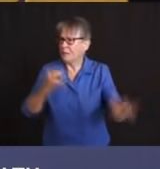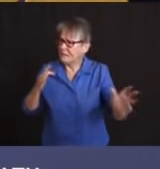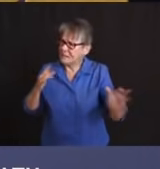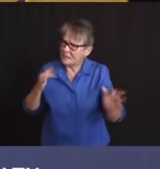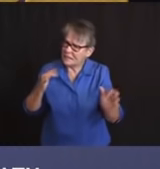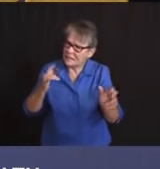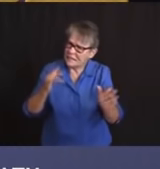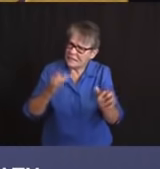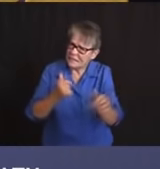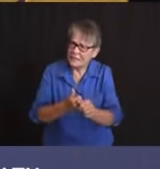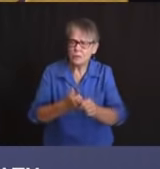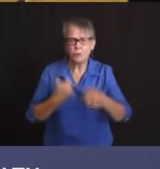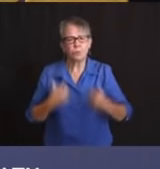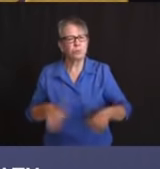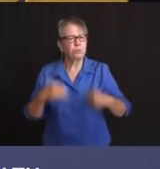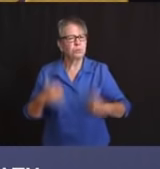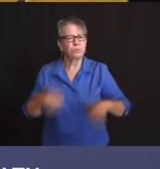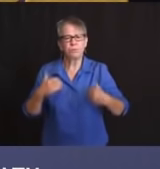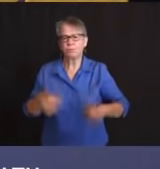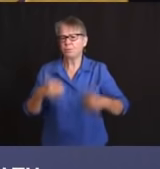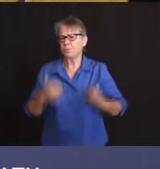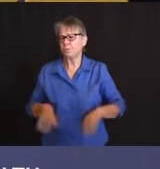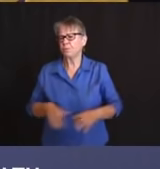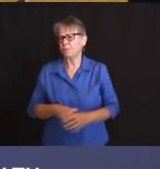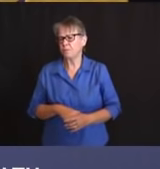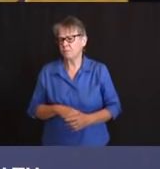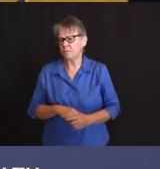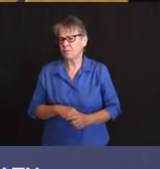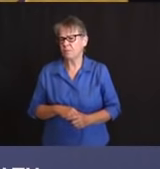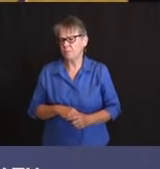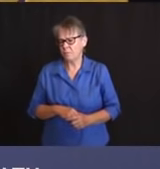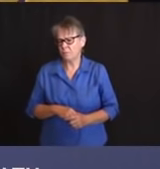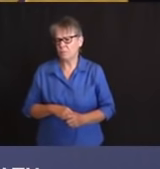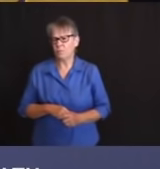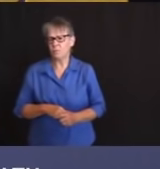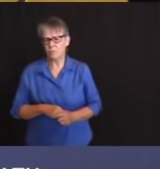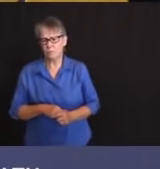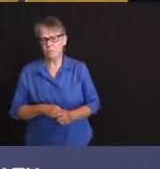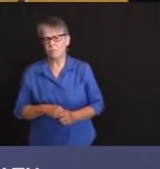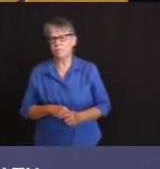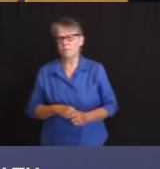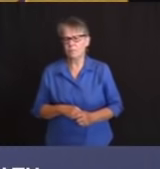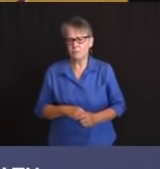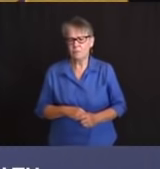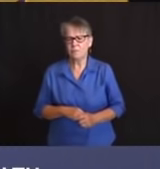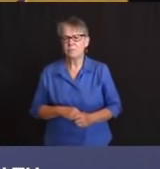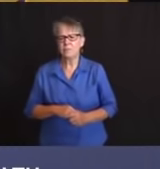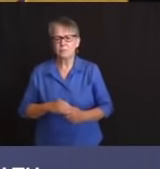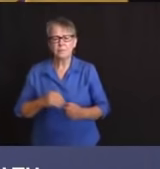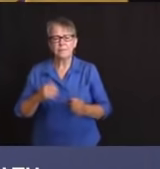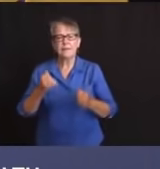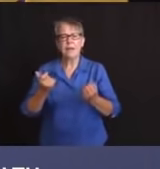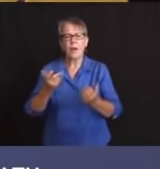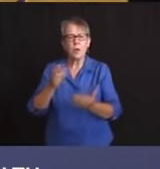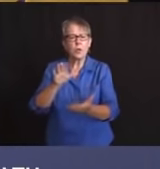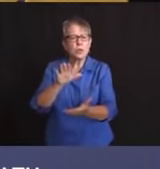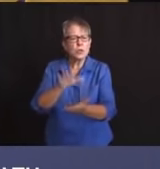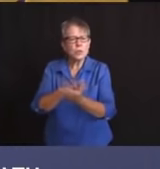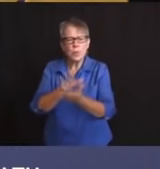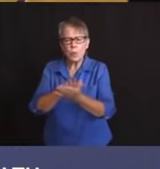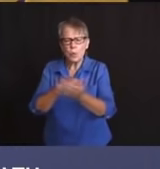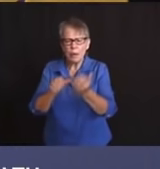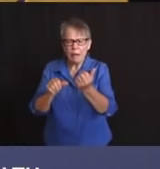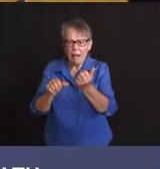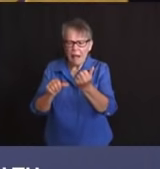No comment specific on the school-based aid number, other than to reiterate, this is an extraordinarily challenging